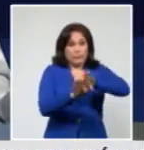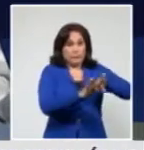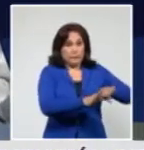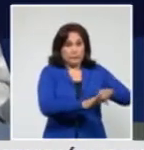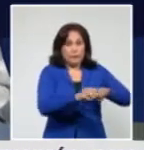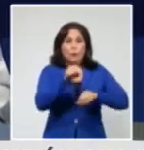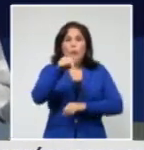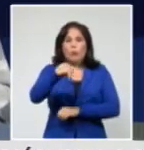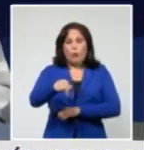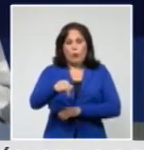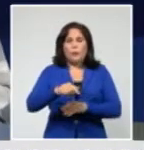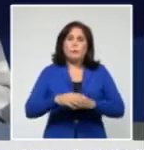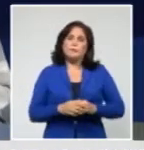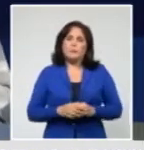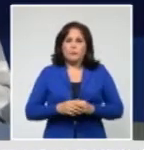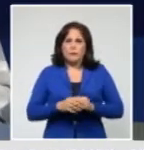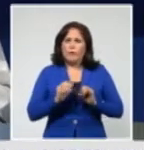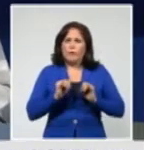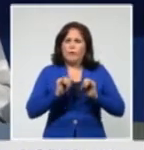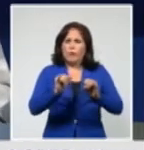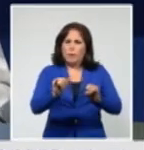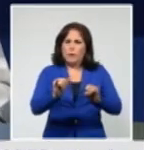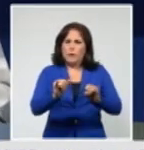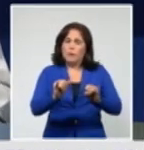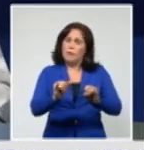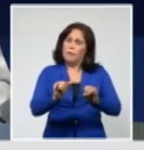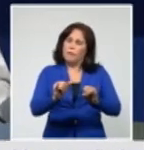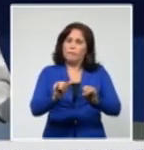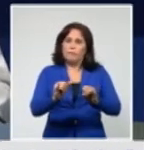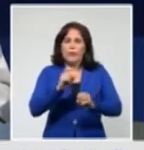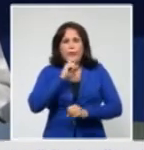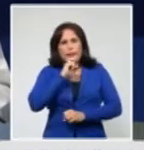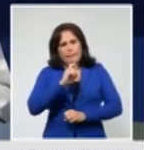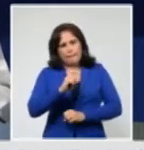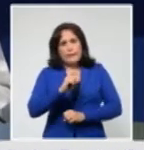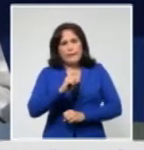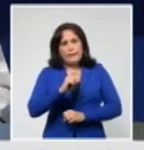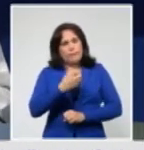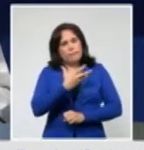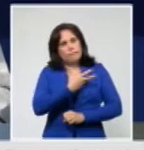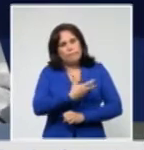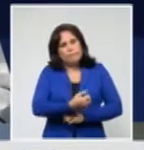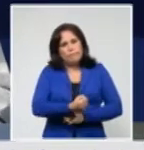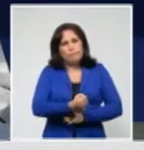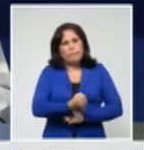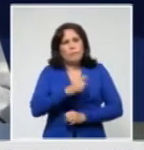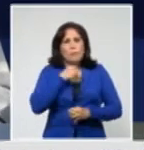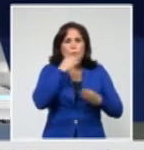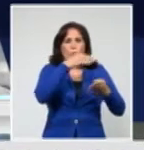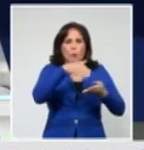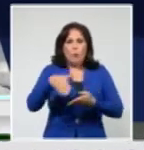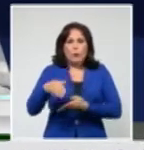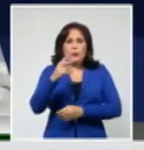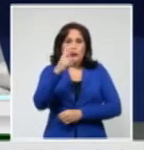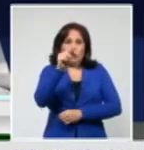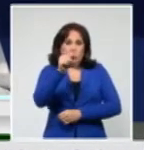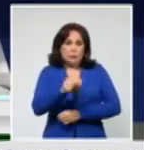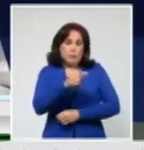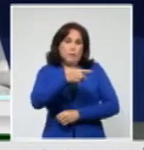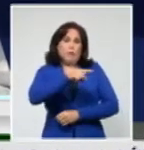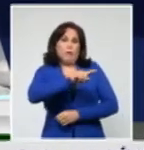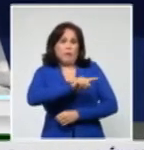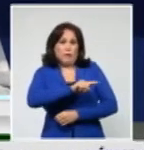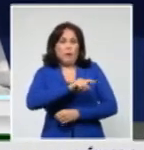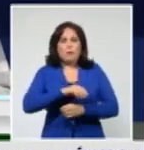was immediately admitted to hospital, where he was tested for the virus. He spent 12 days in